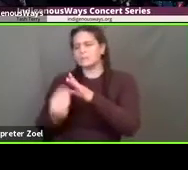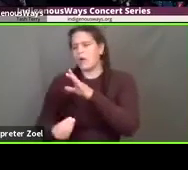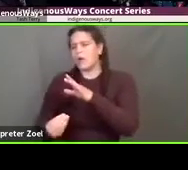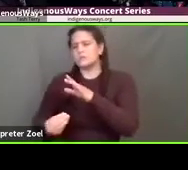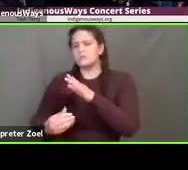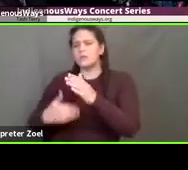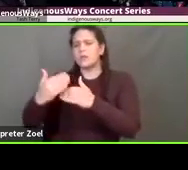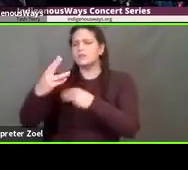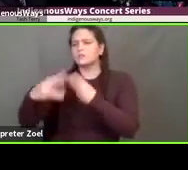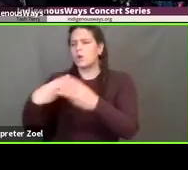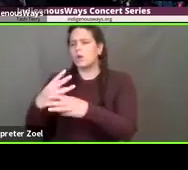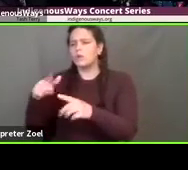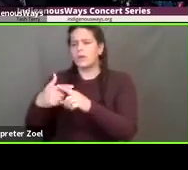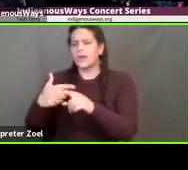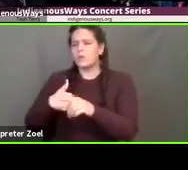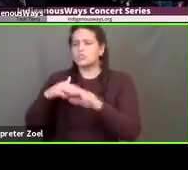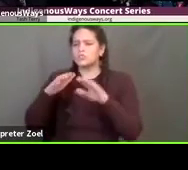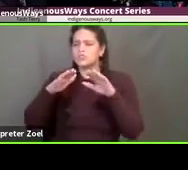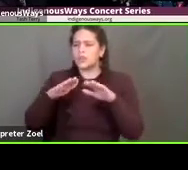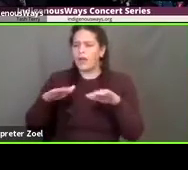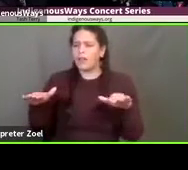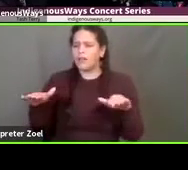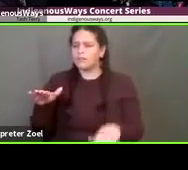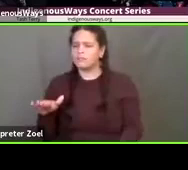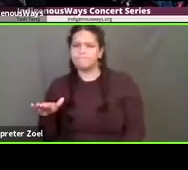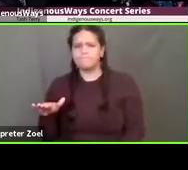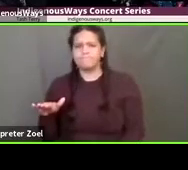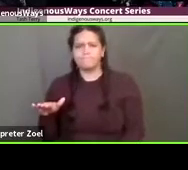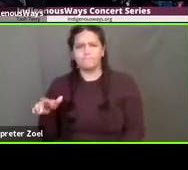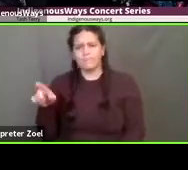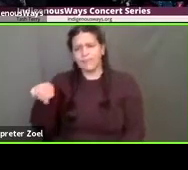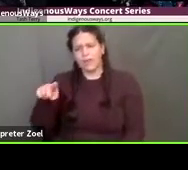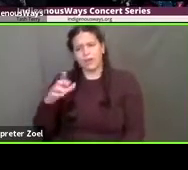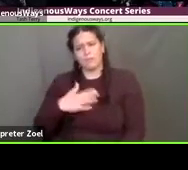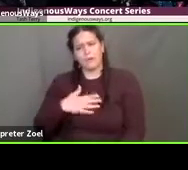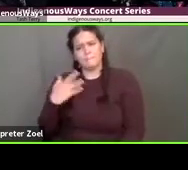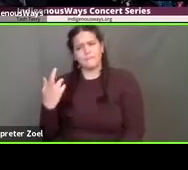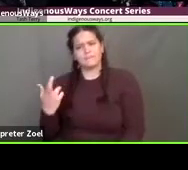when I was a child, and they're my best friends.